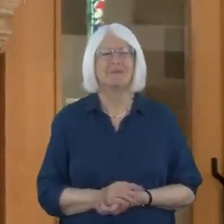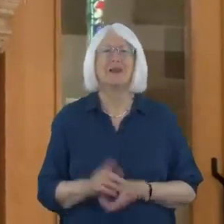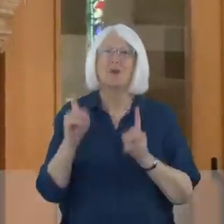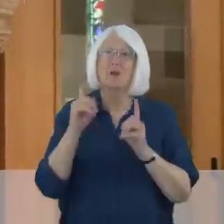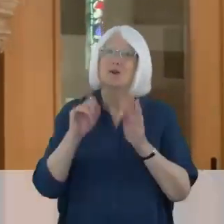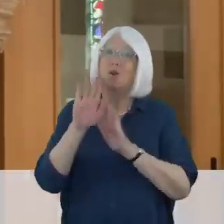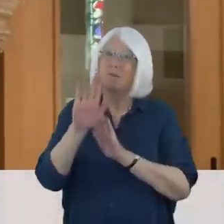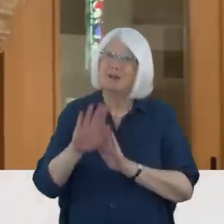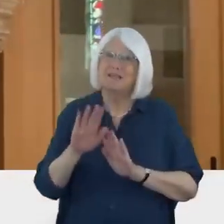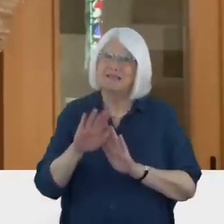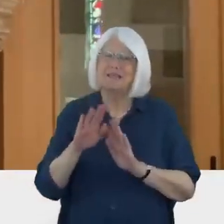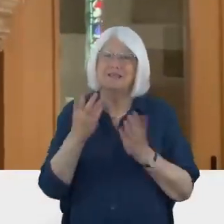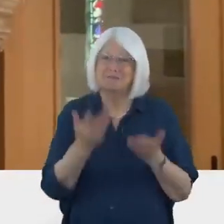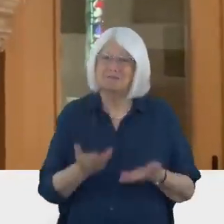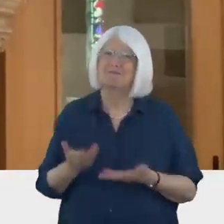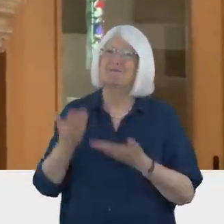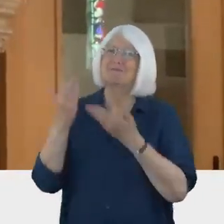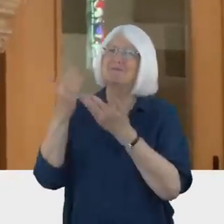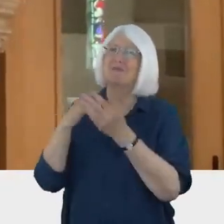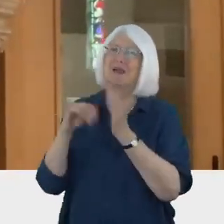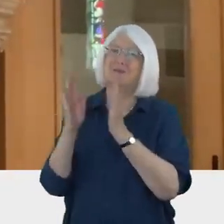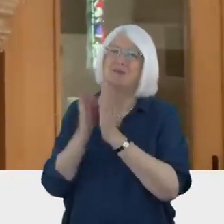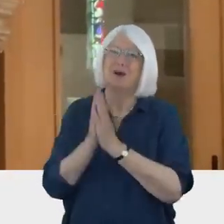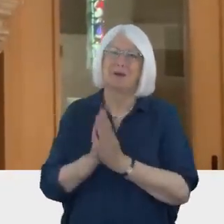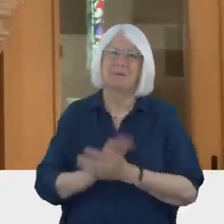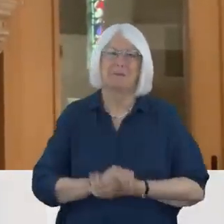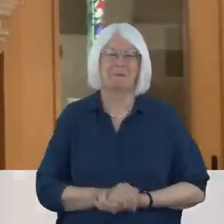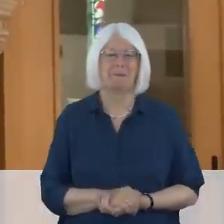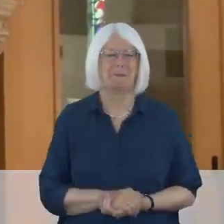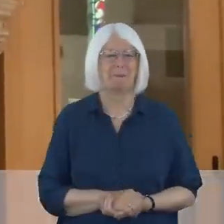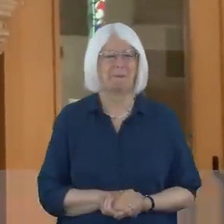Lord, in your mercy.